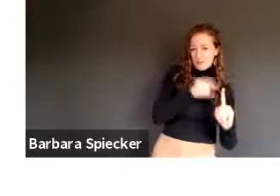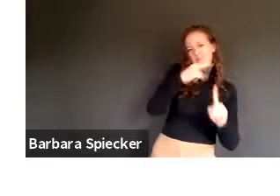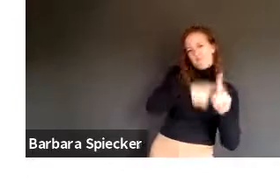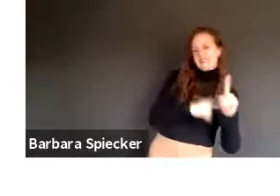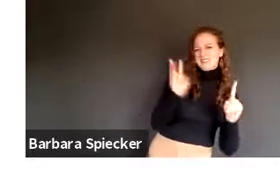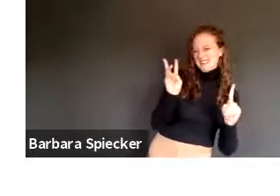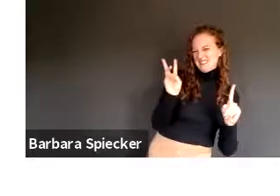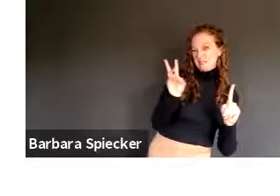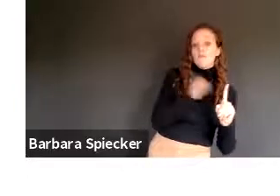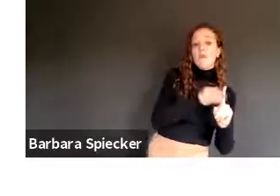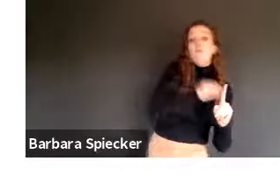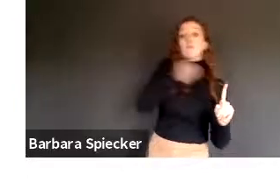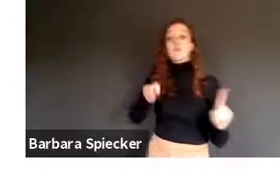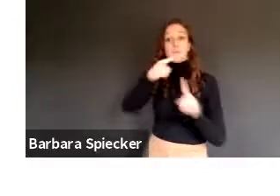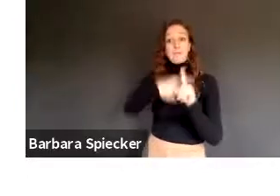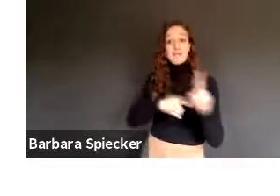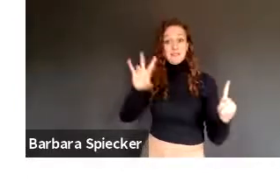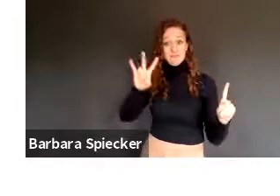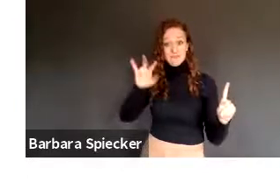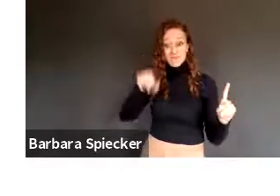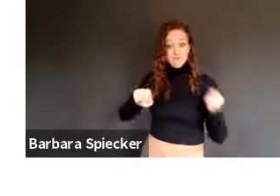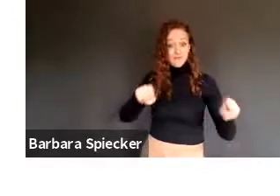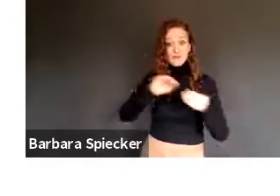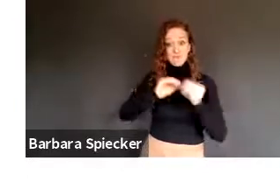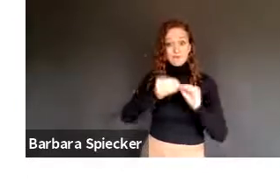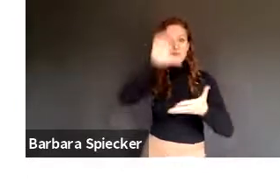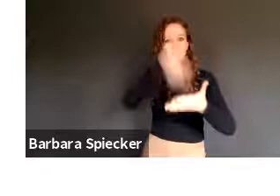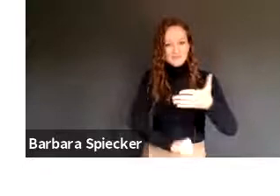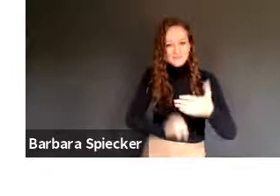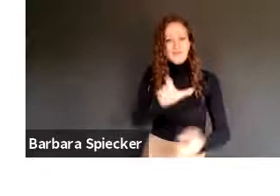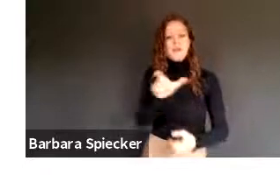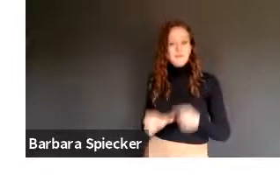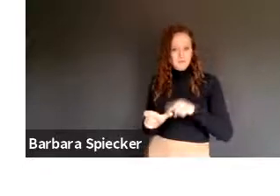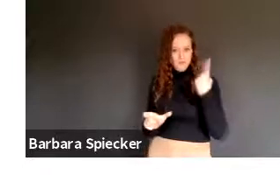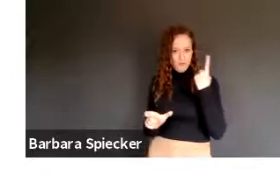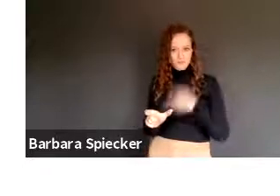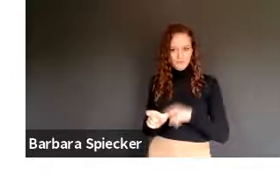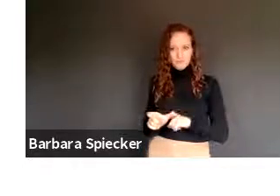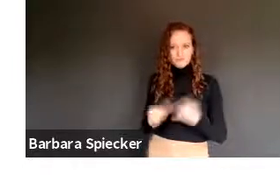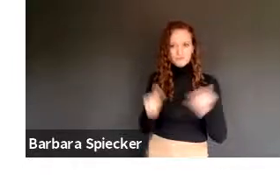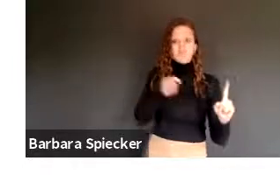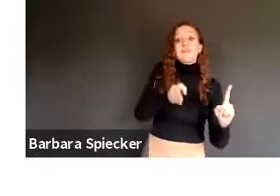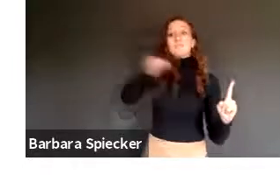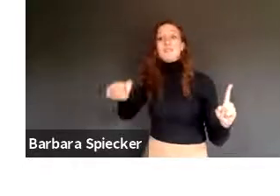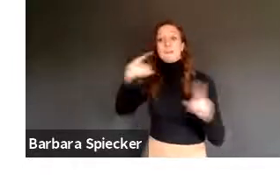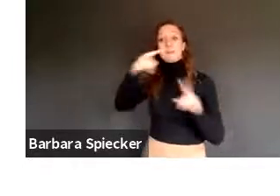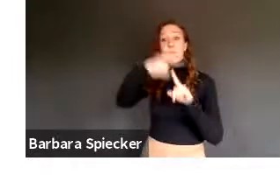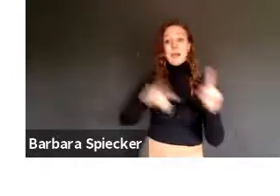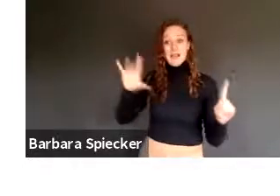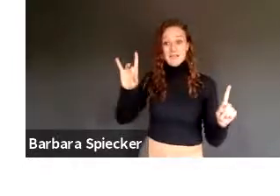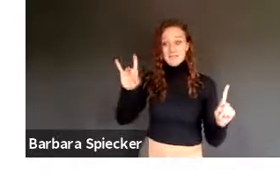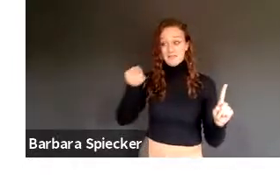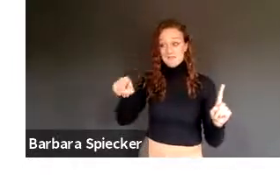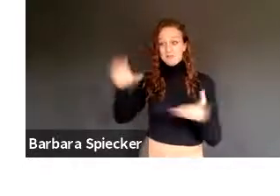taking the initial mean value at the beginning of the experiment, so month 6, for example, and subtracted that from the mean value at following time points. So